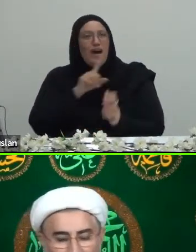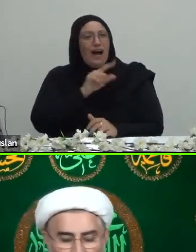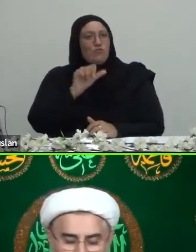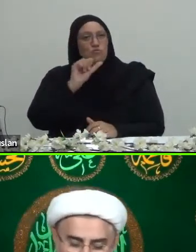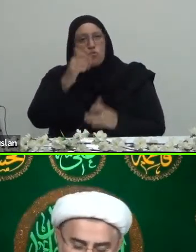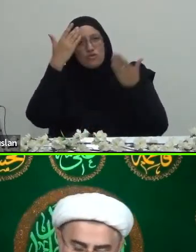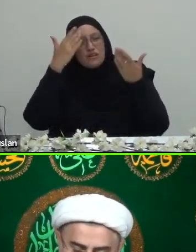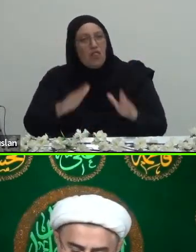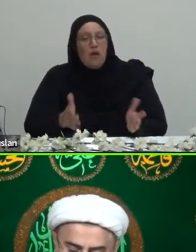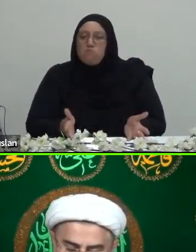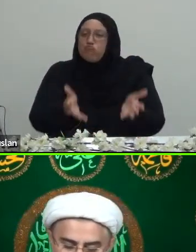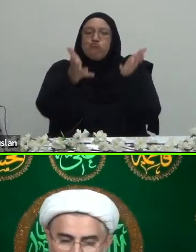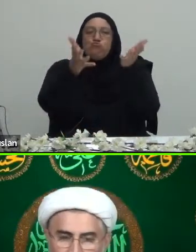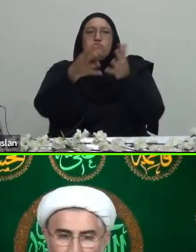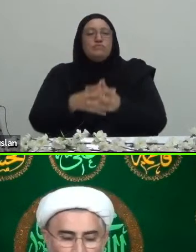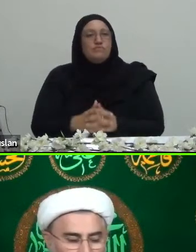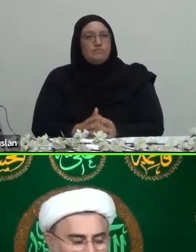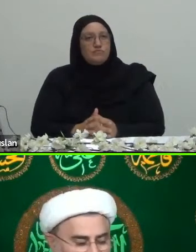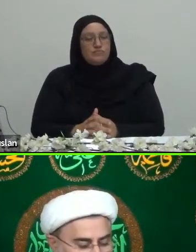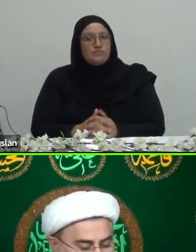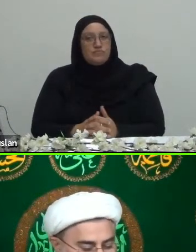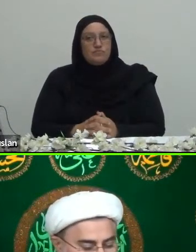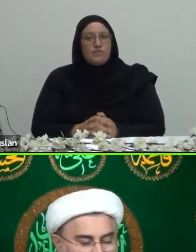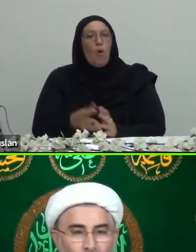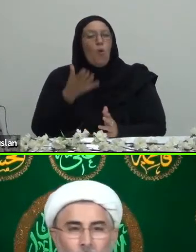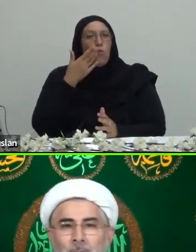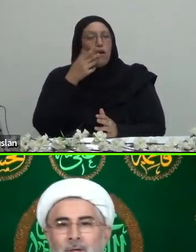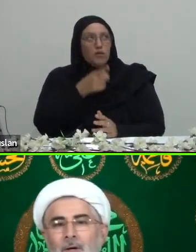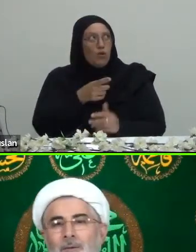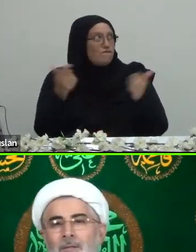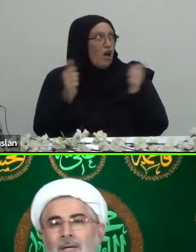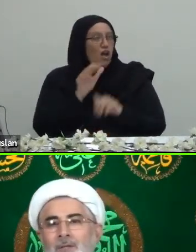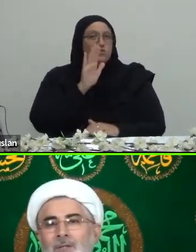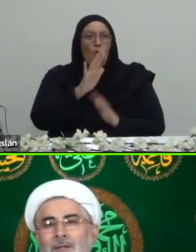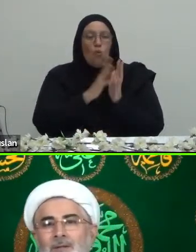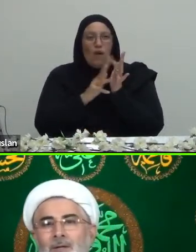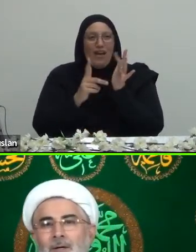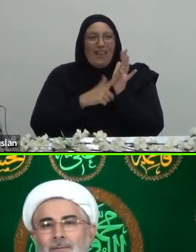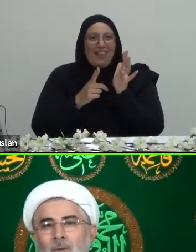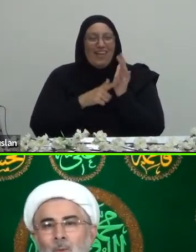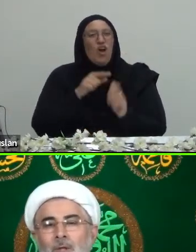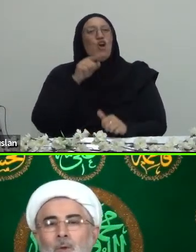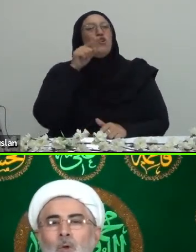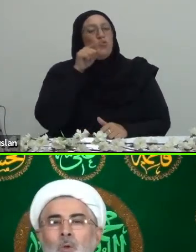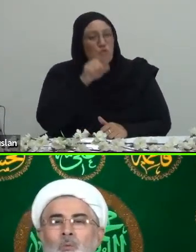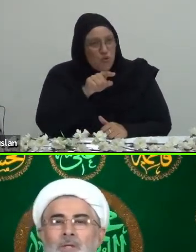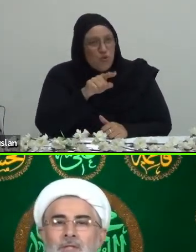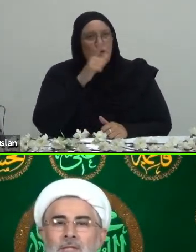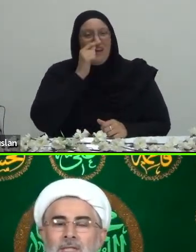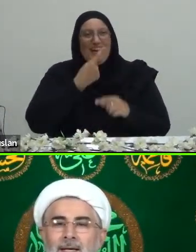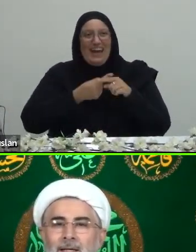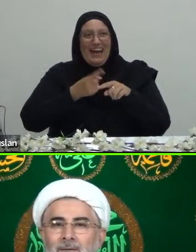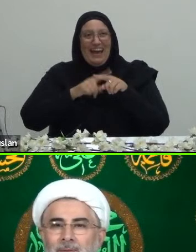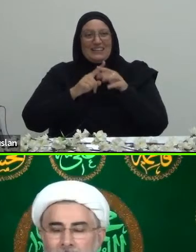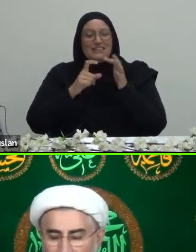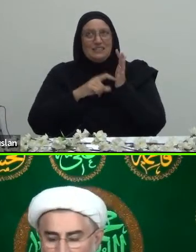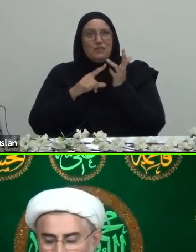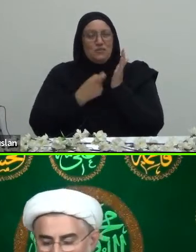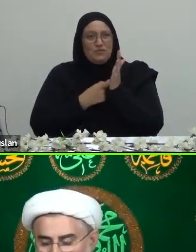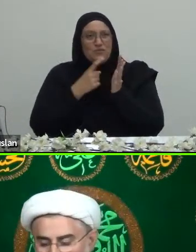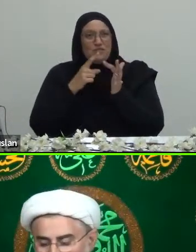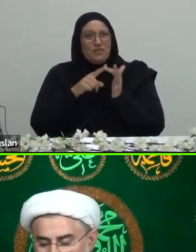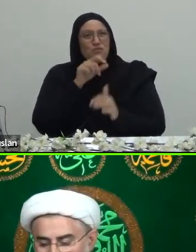die. Okay, once you finalize your will, then you become the executor of your will. Kun wasiya